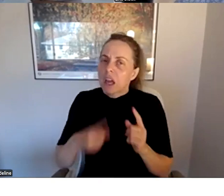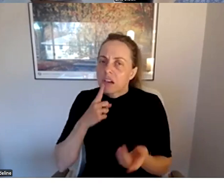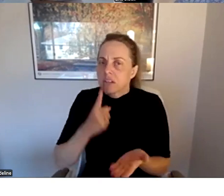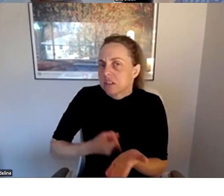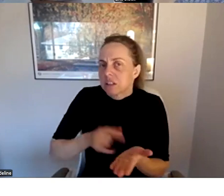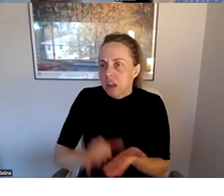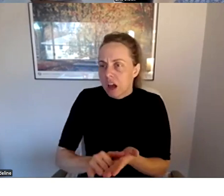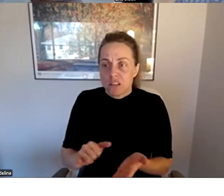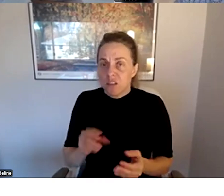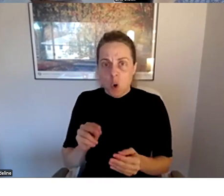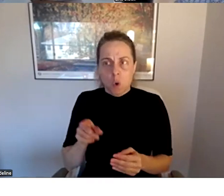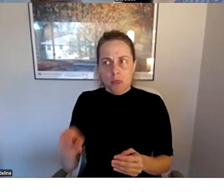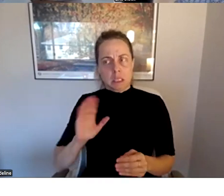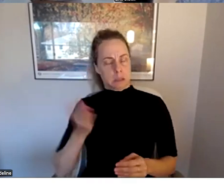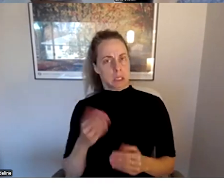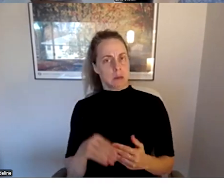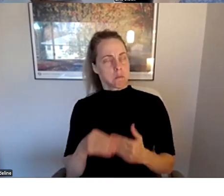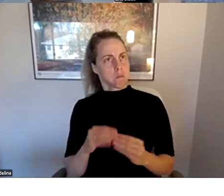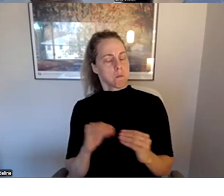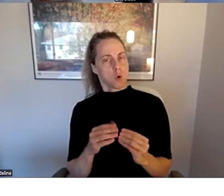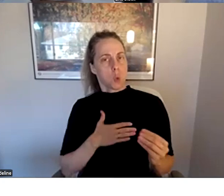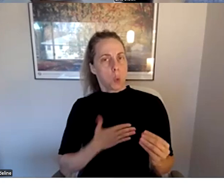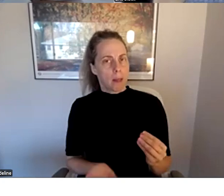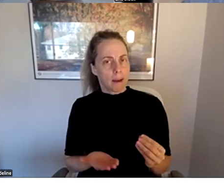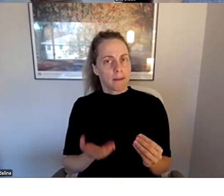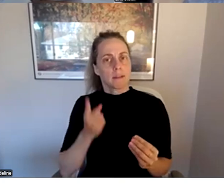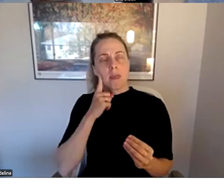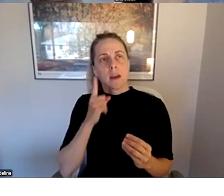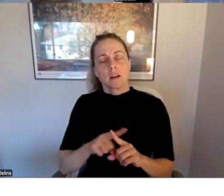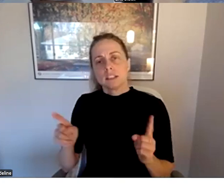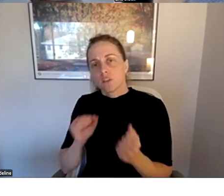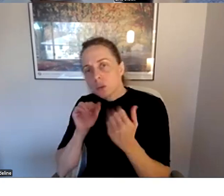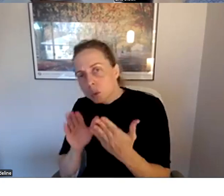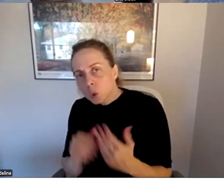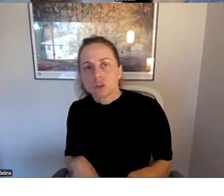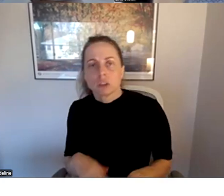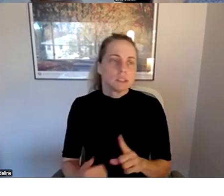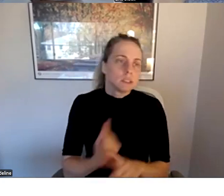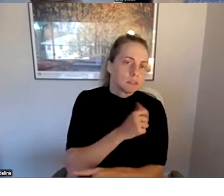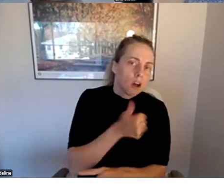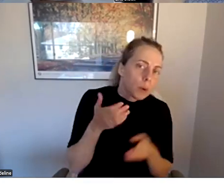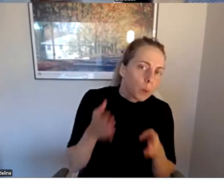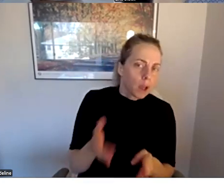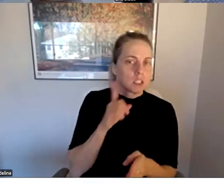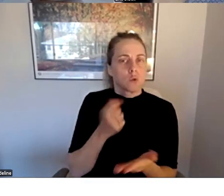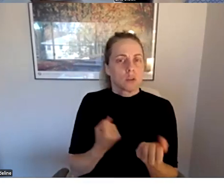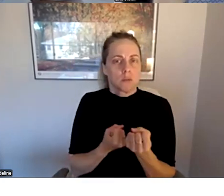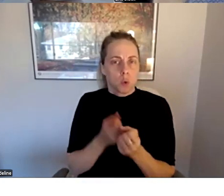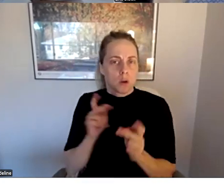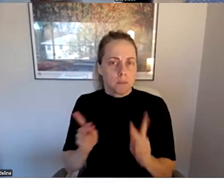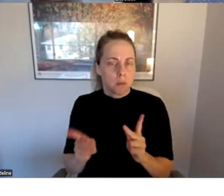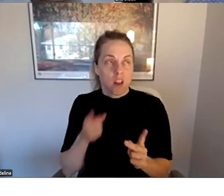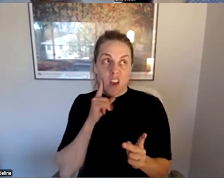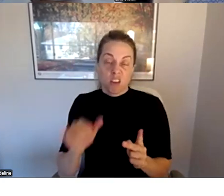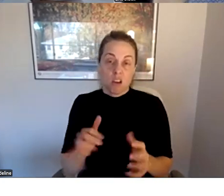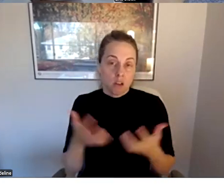are, and they're thinking outside the box and, you know, supporting individuals. So I think there's a lot of success in that.